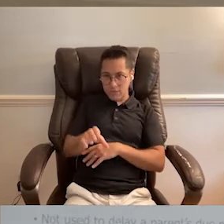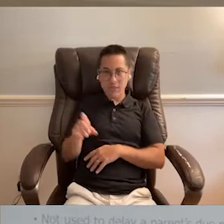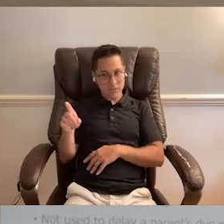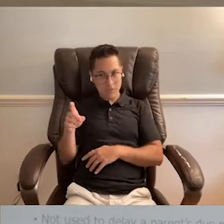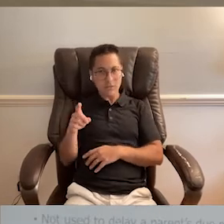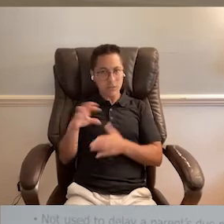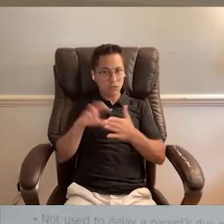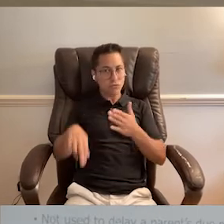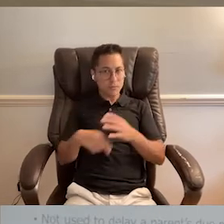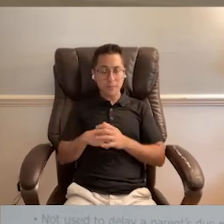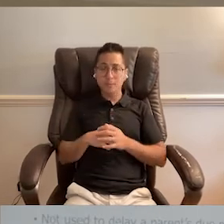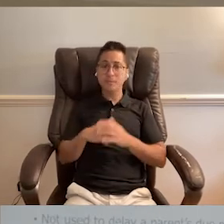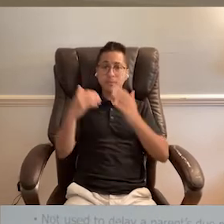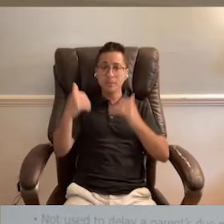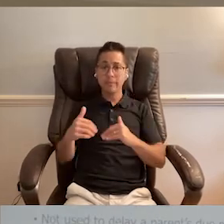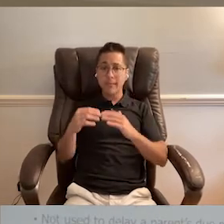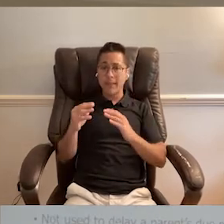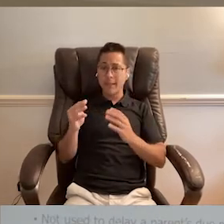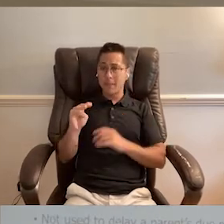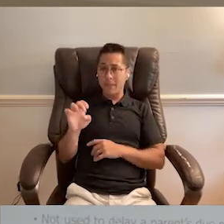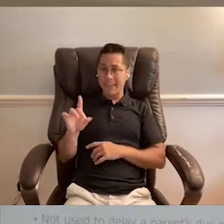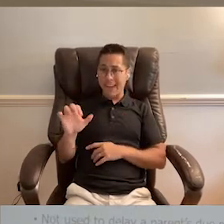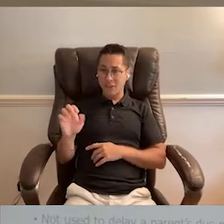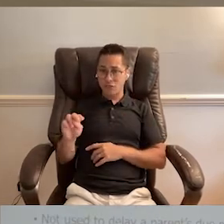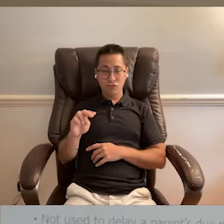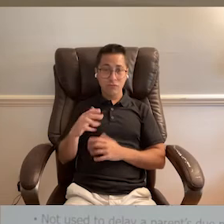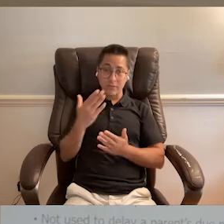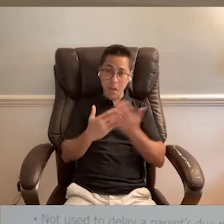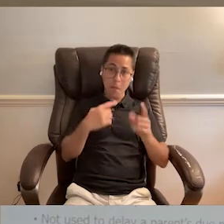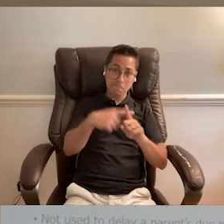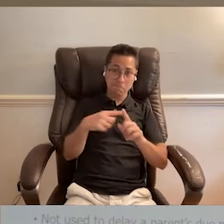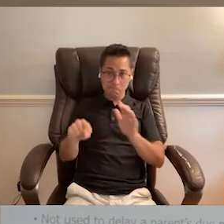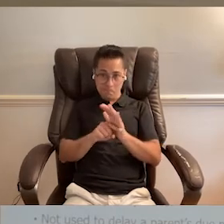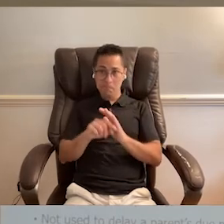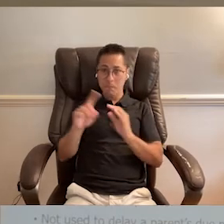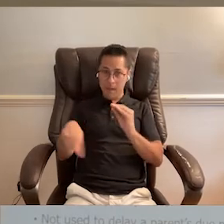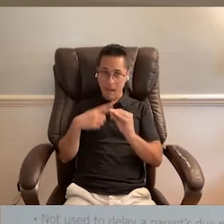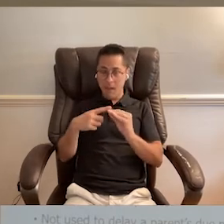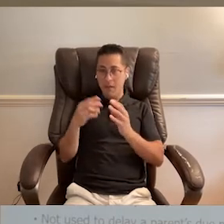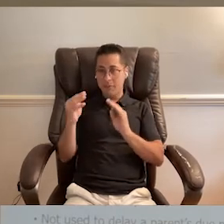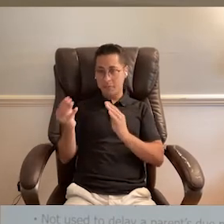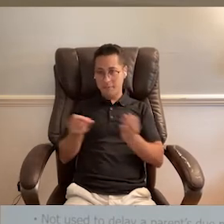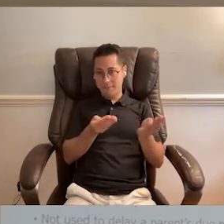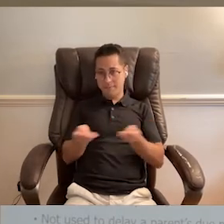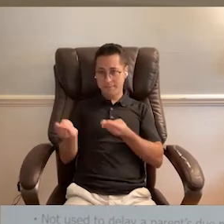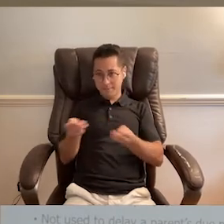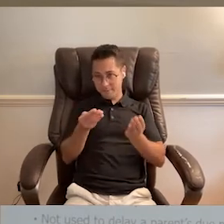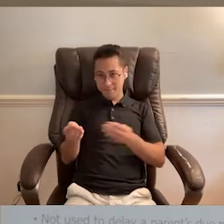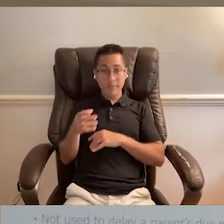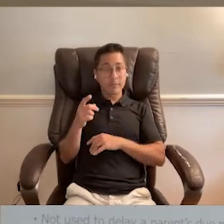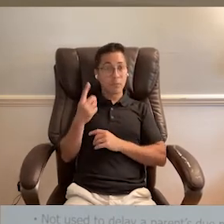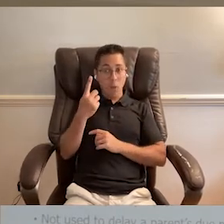Mediation. There are good and bad things about mediation. The good thing about mediation is it's fast and it's free to